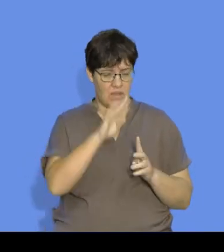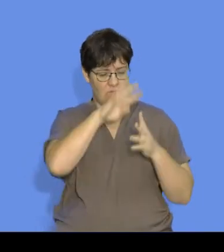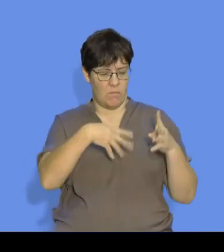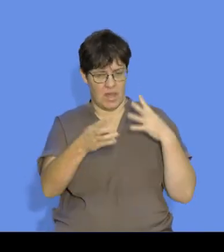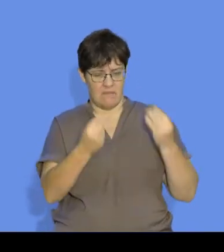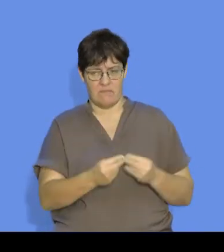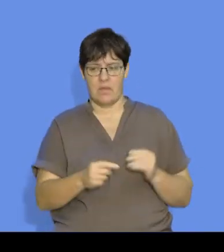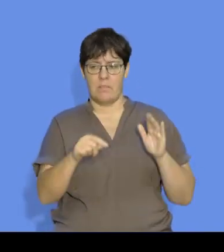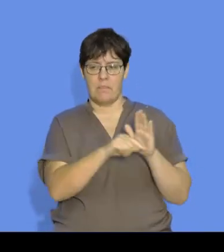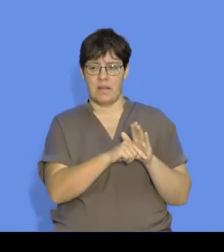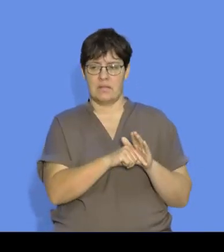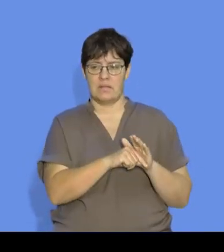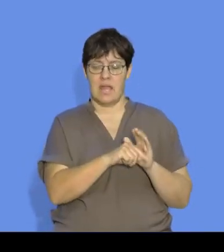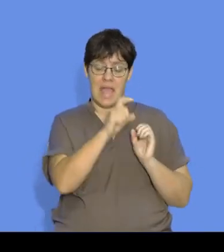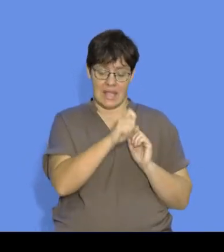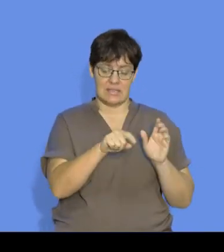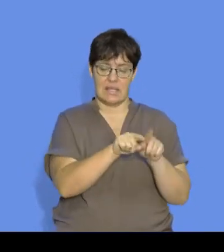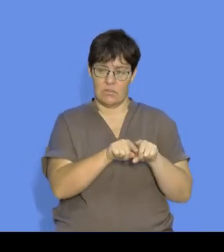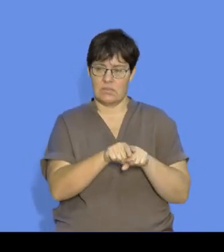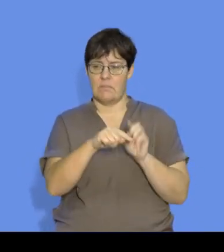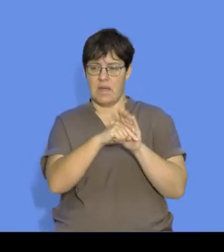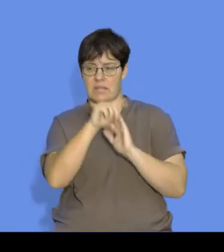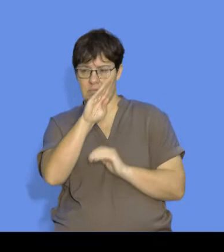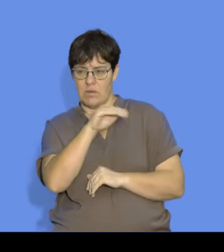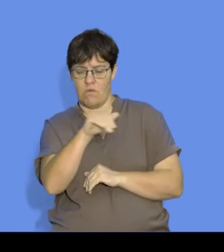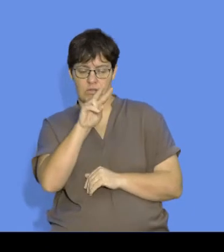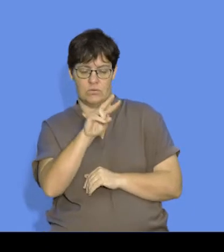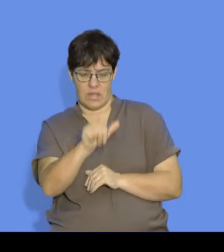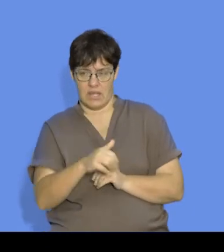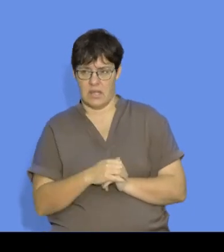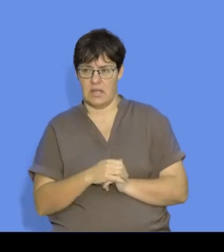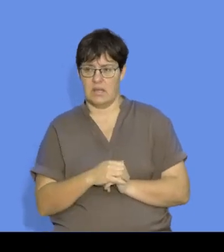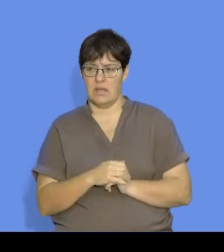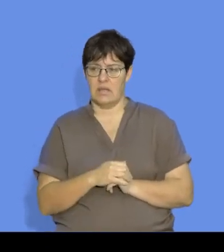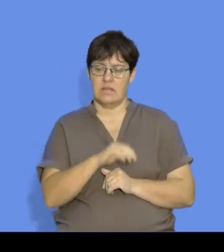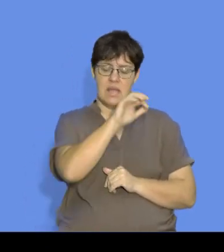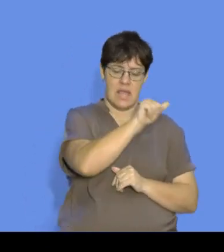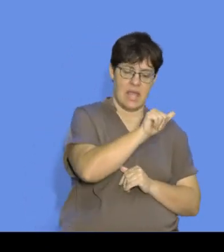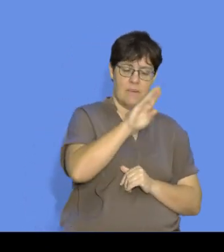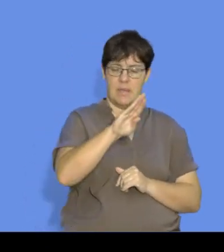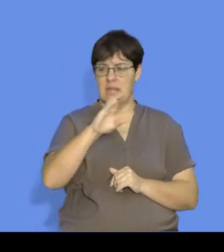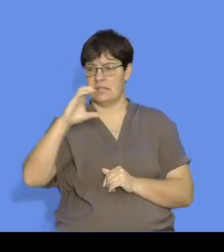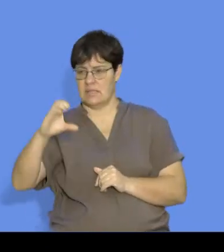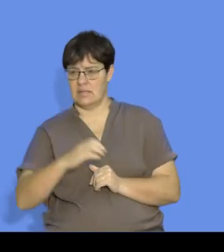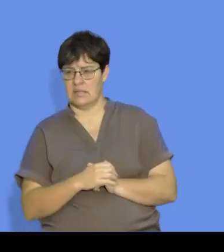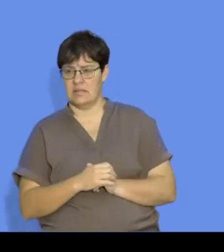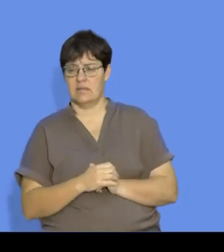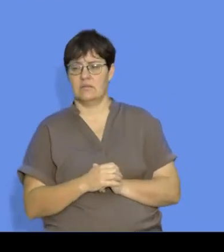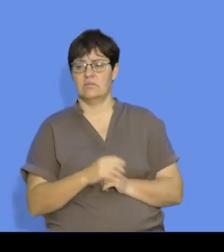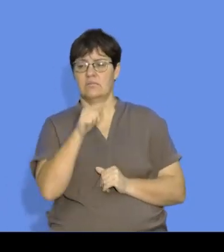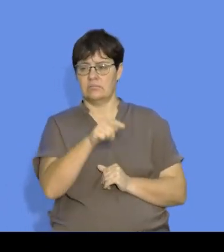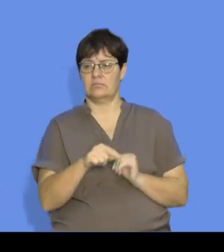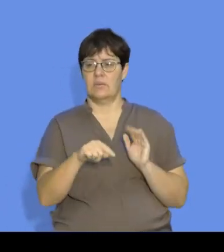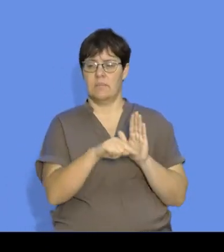which you are familiar with. This is minus b over 2a. So you know that's my a there, that's my b, and that's